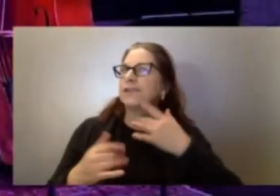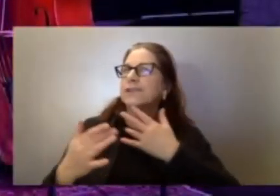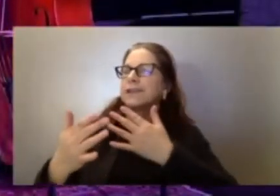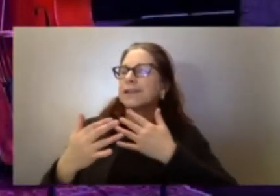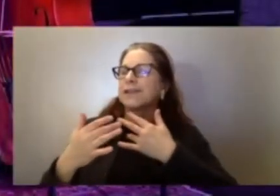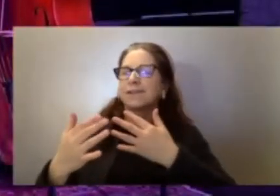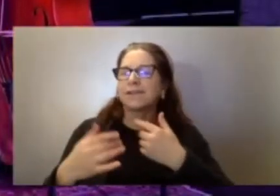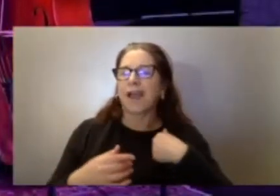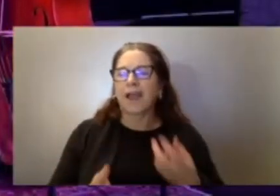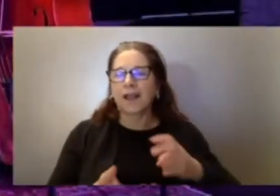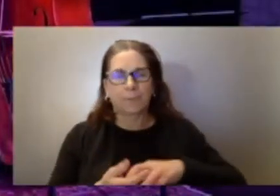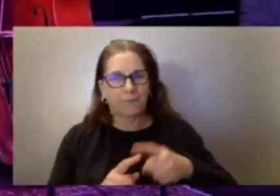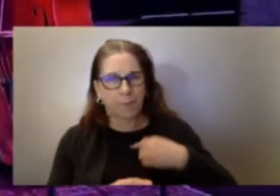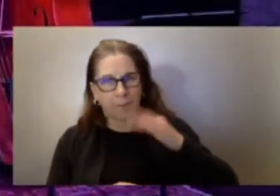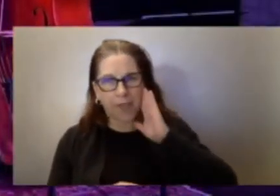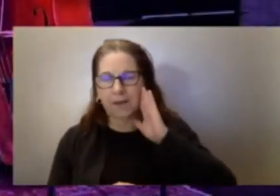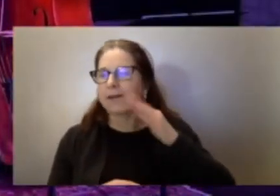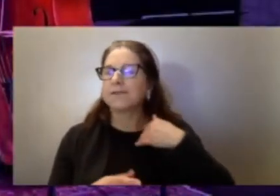story.